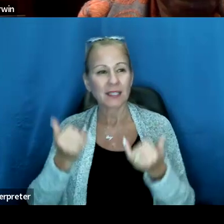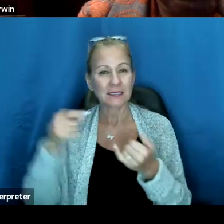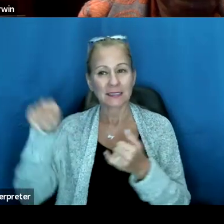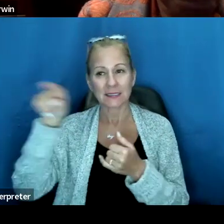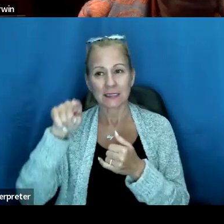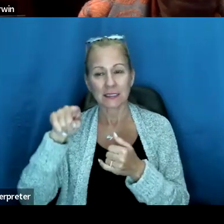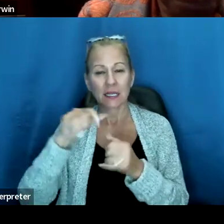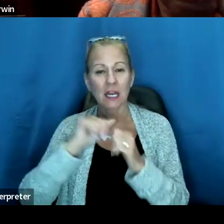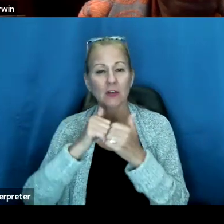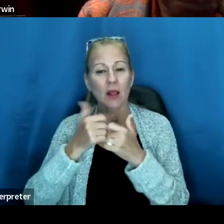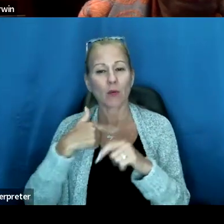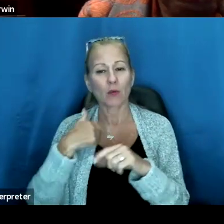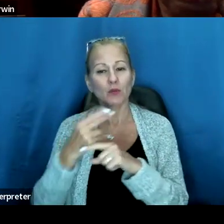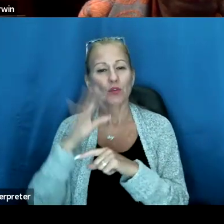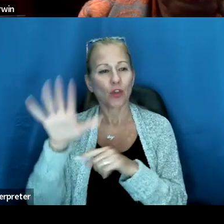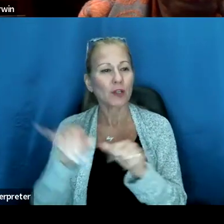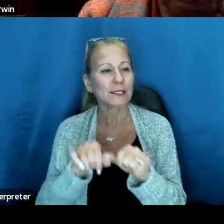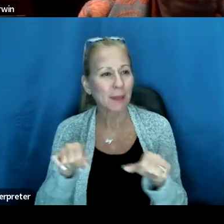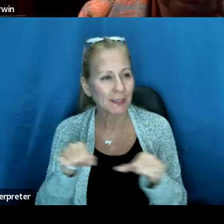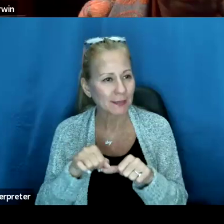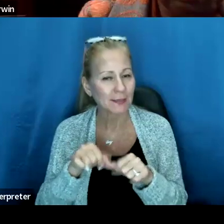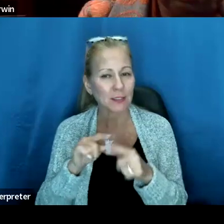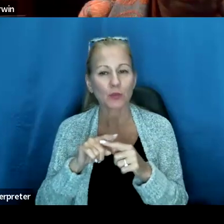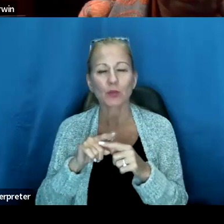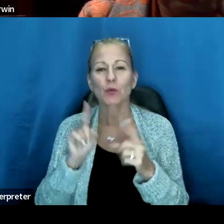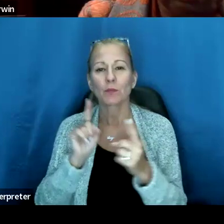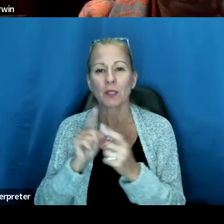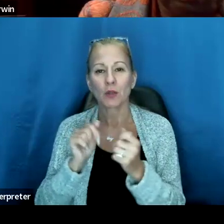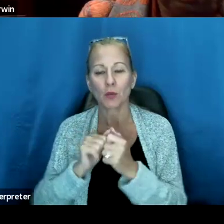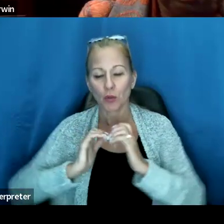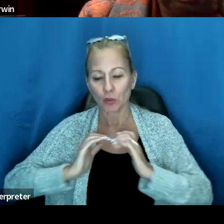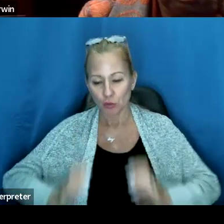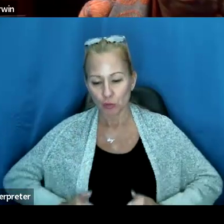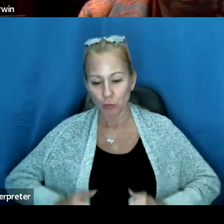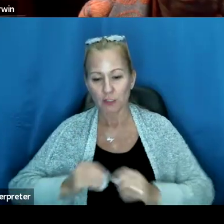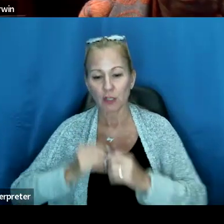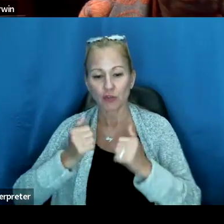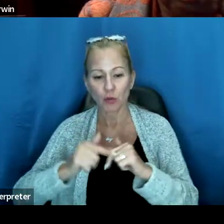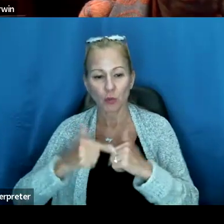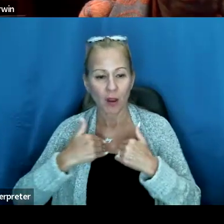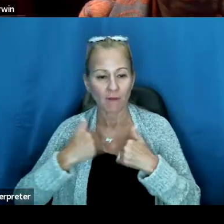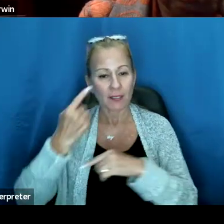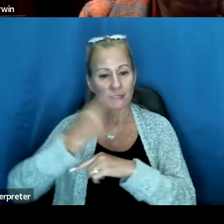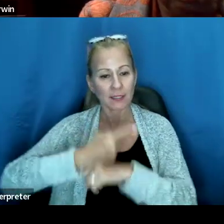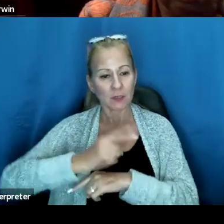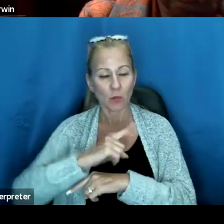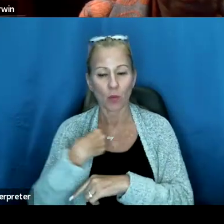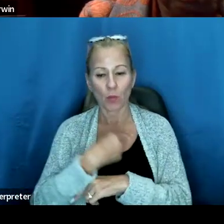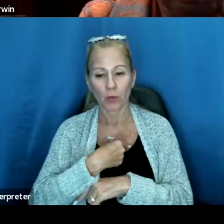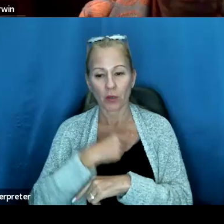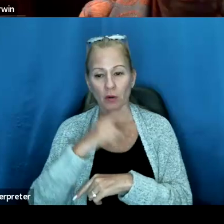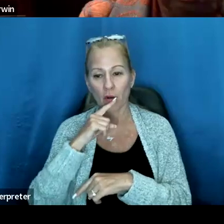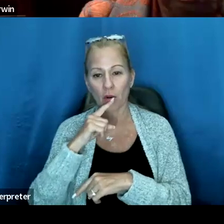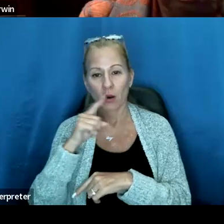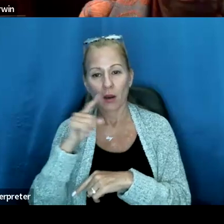that allow us to use their spaces to meet with consumers and try to have days where we are